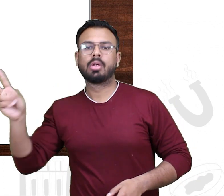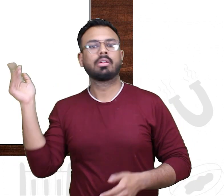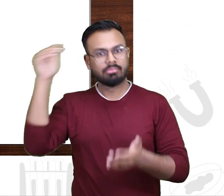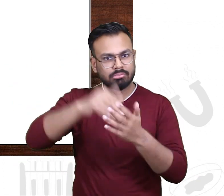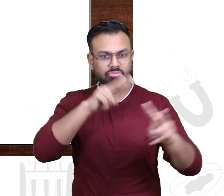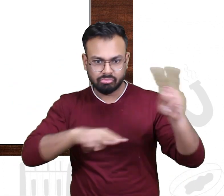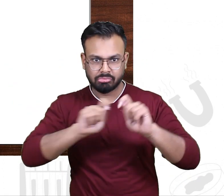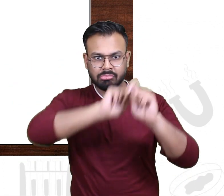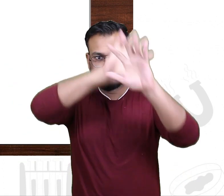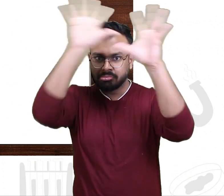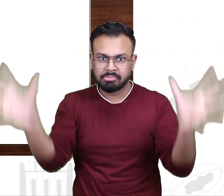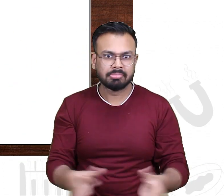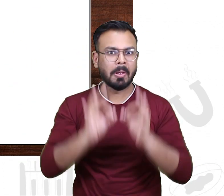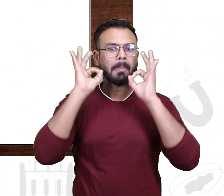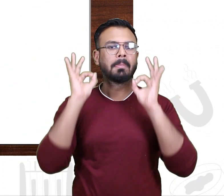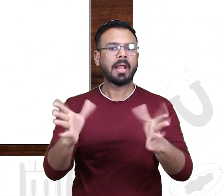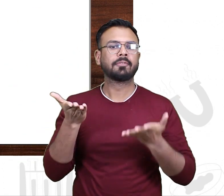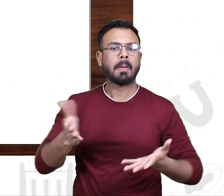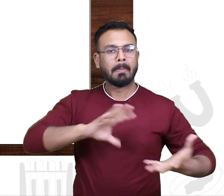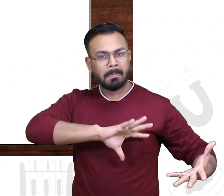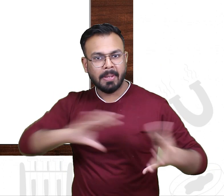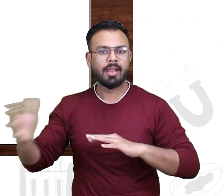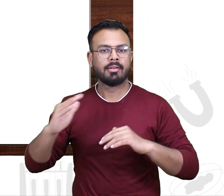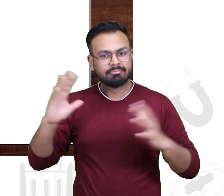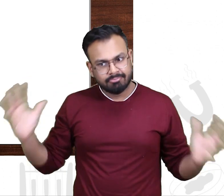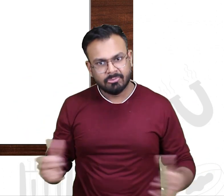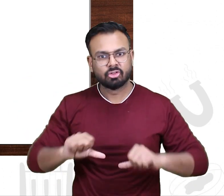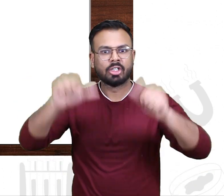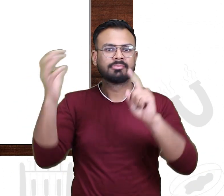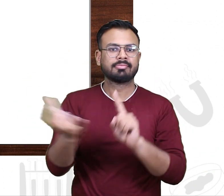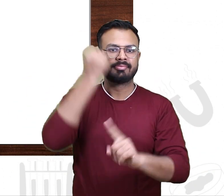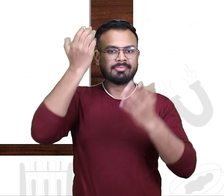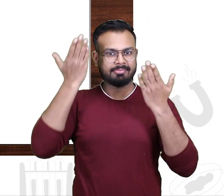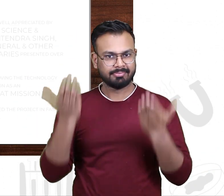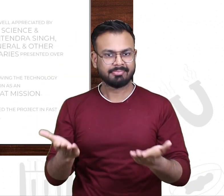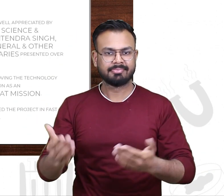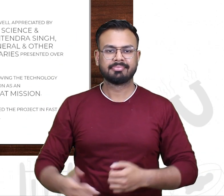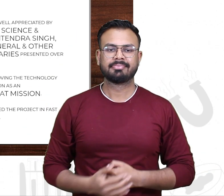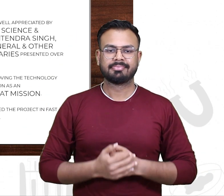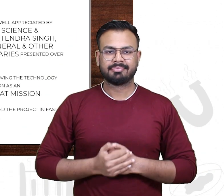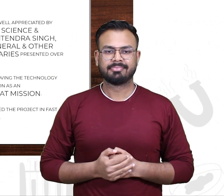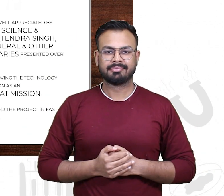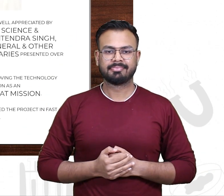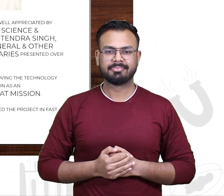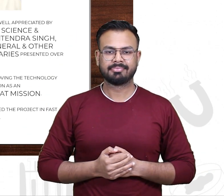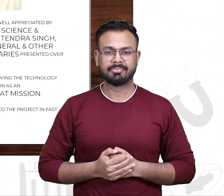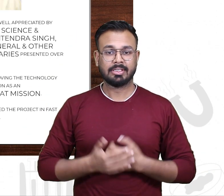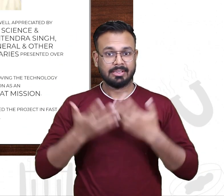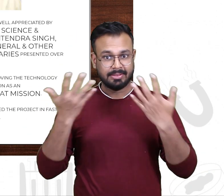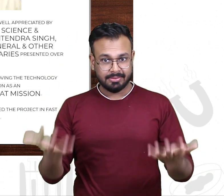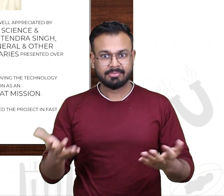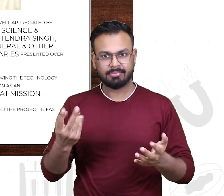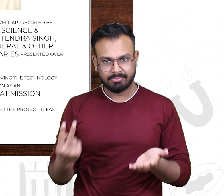in the presence of the Honorable Prime Minister of India. Also, the prototype was well appreciated by Honorable Minister